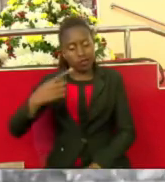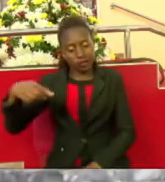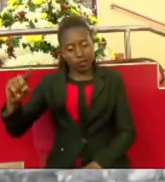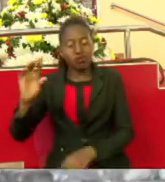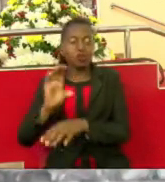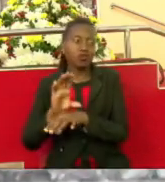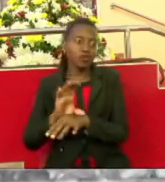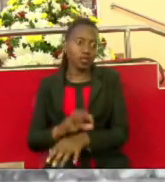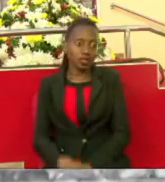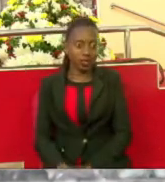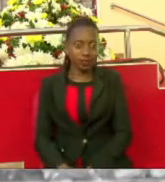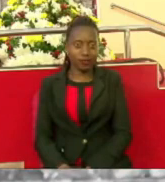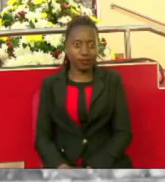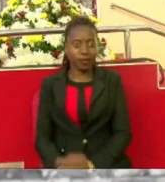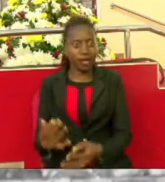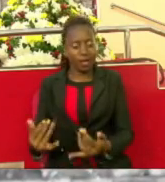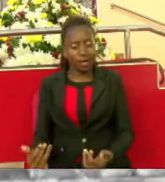So now come the age